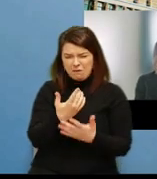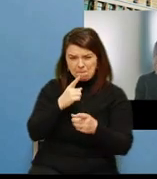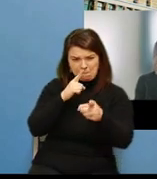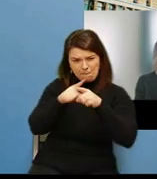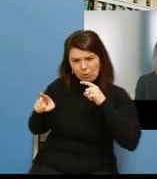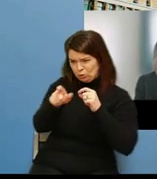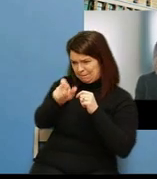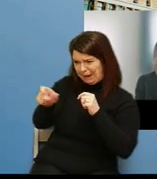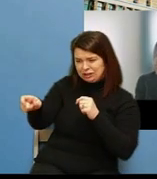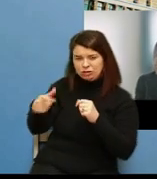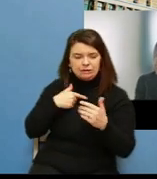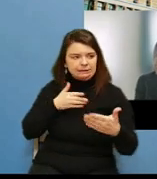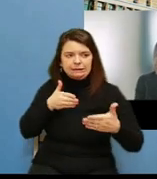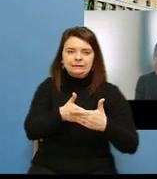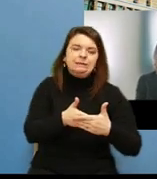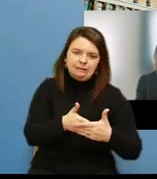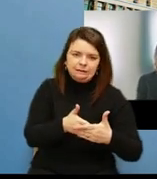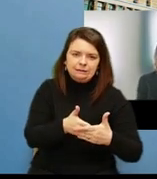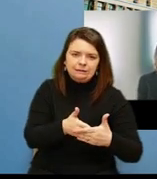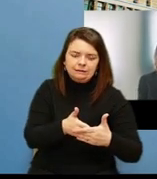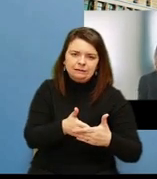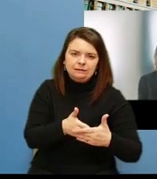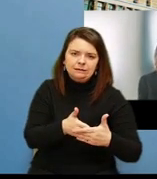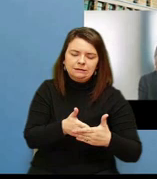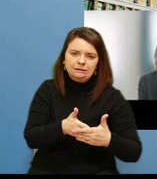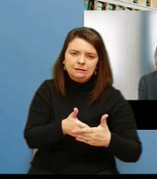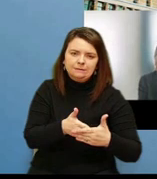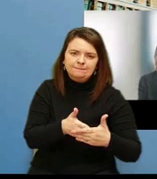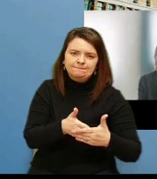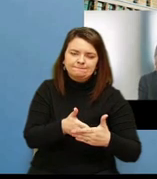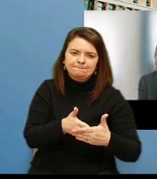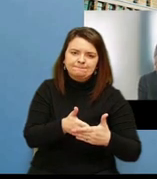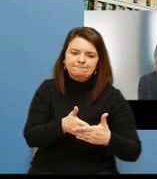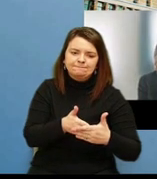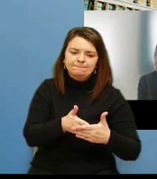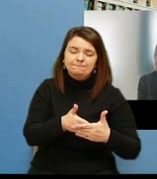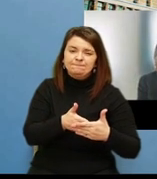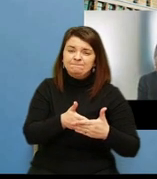to access what you need, it's good. But for a lot of patients, it's perceived as another barrier.